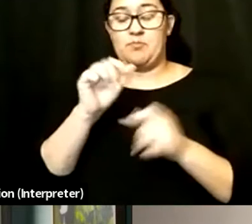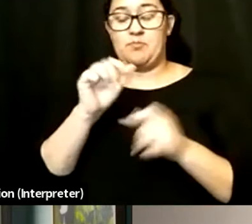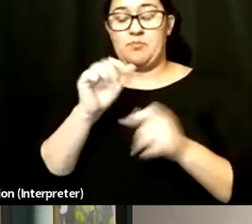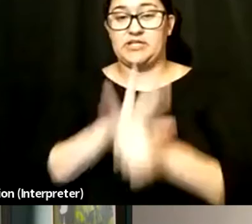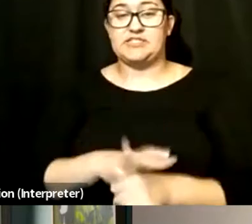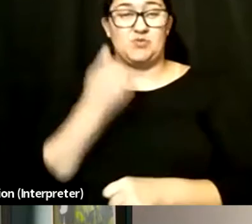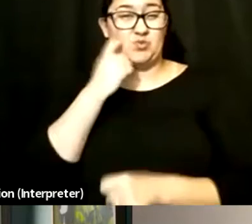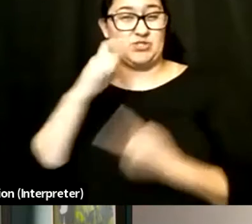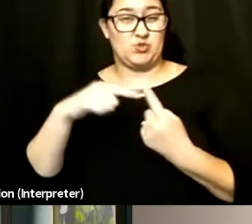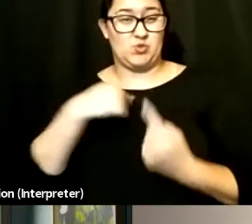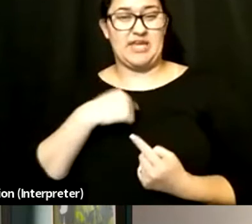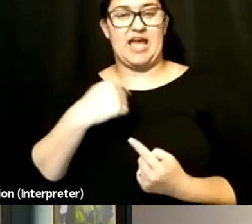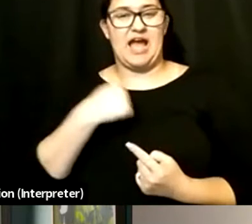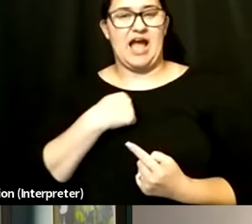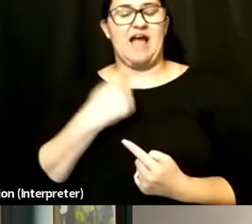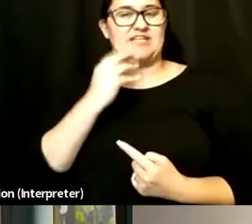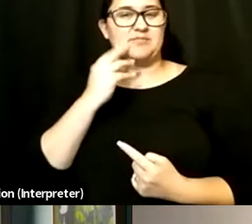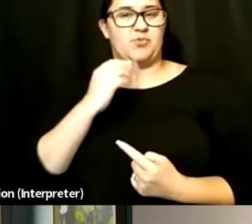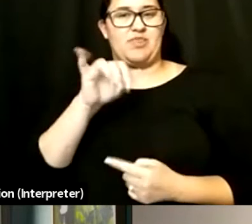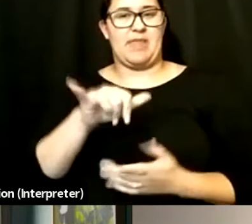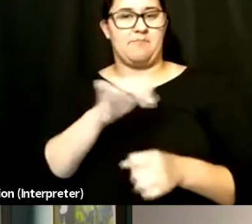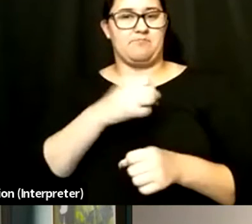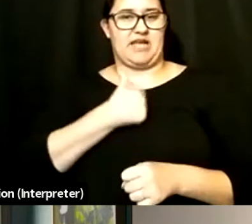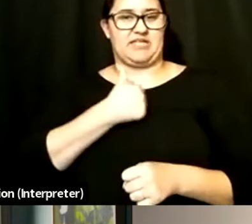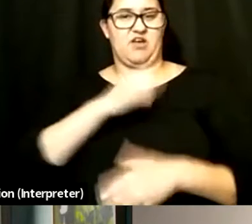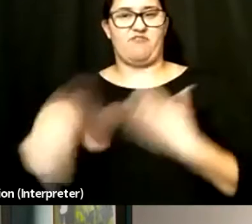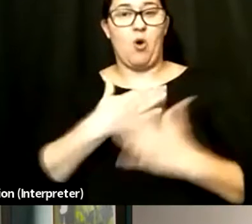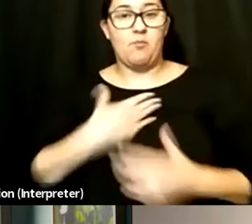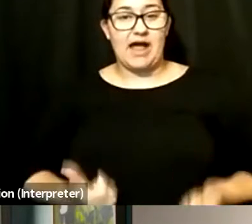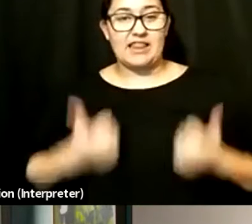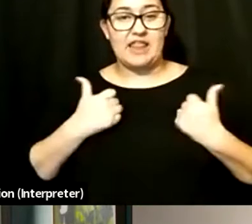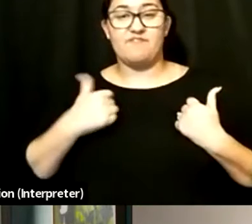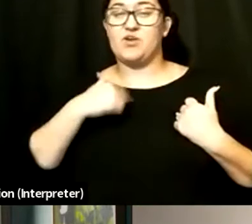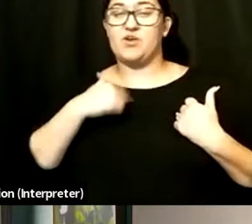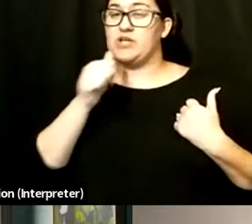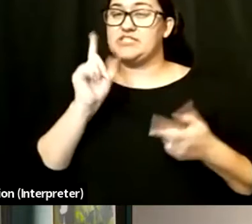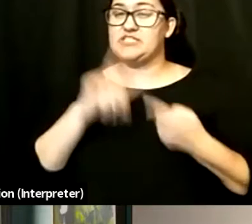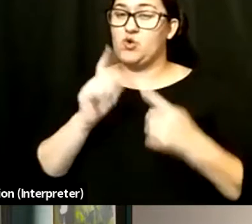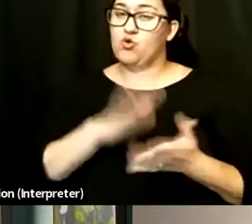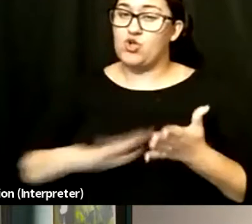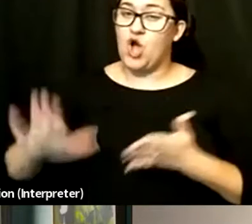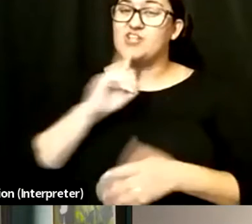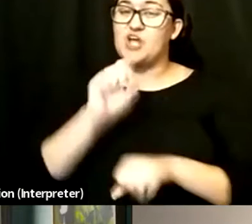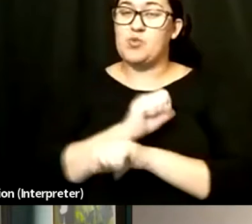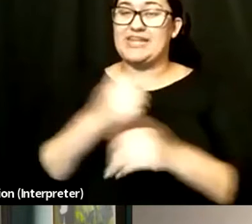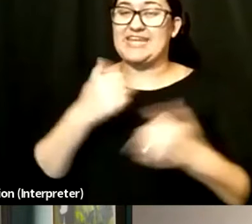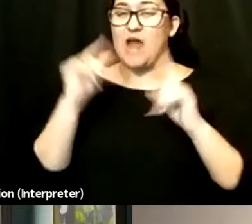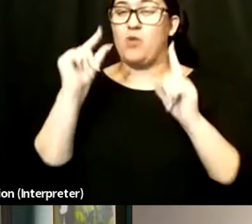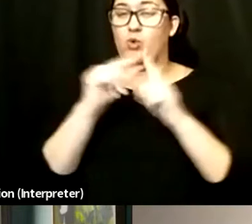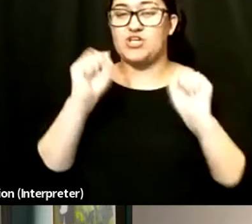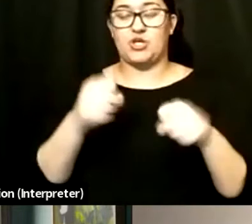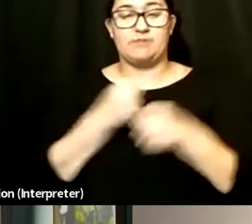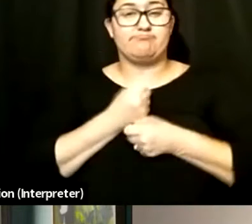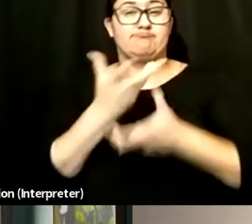to me, but I've been experiencing ableism all my life. And it wasn't until college that I really had words for what I was experiencing. And I